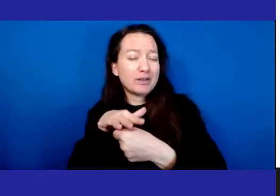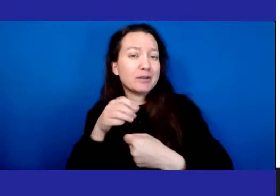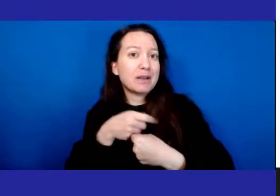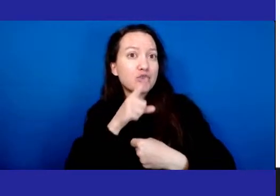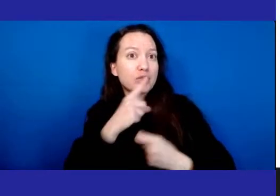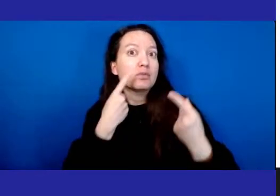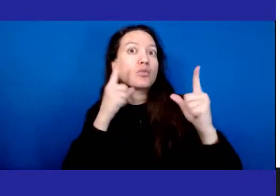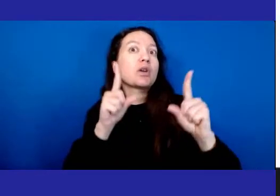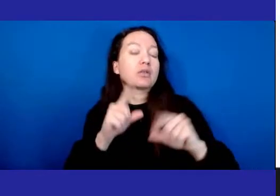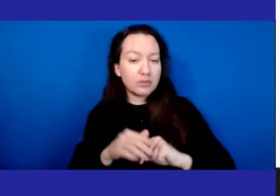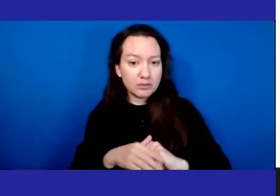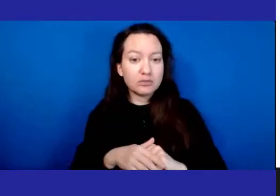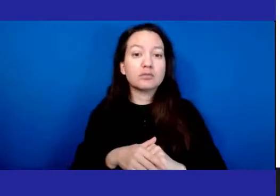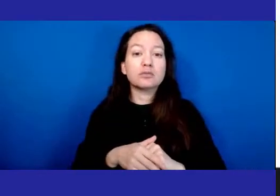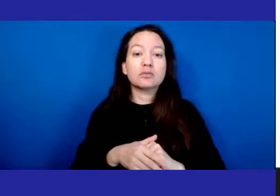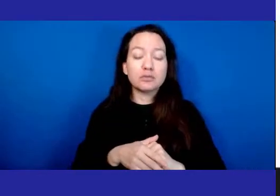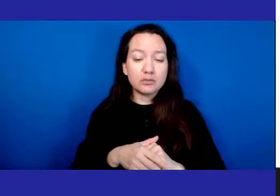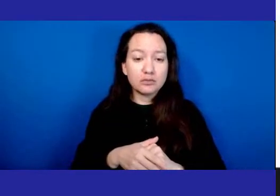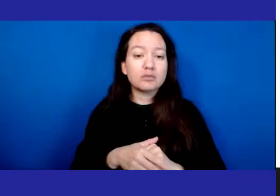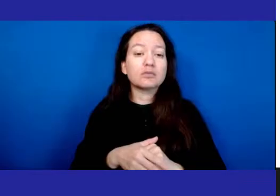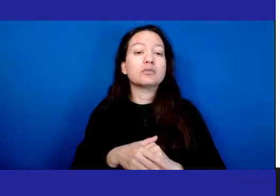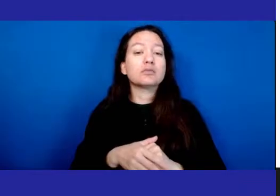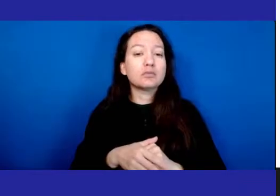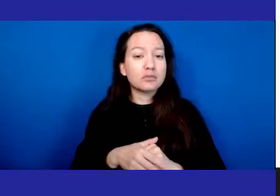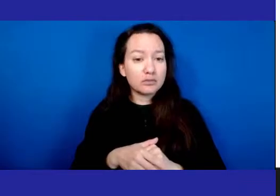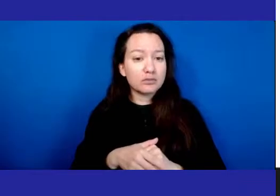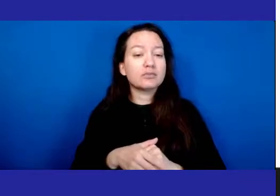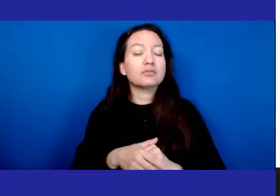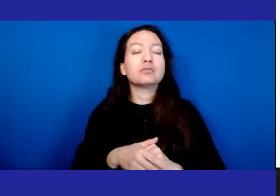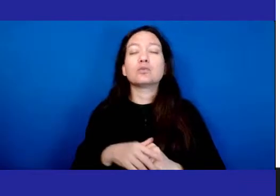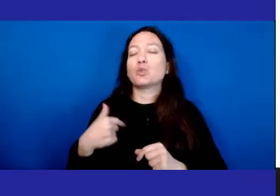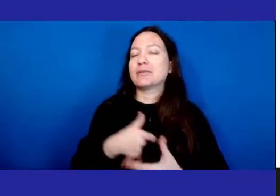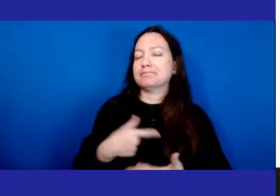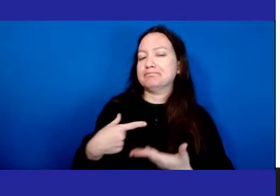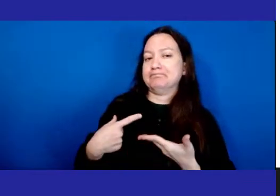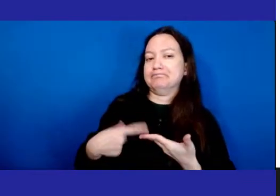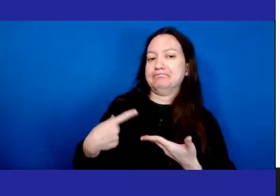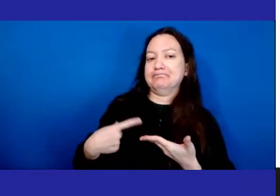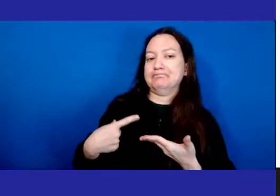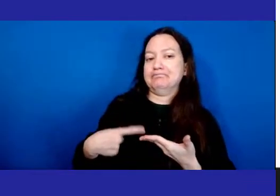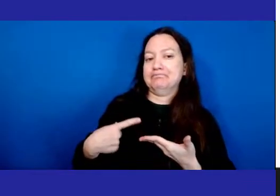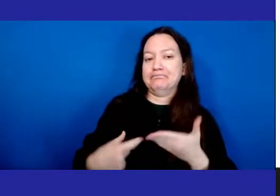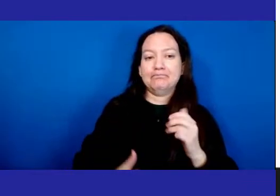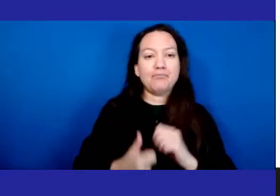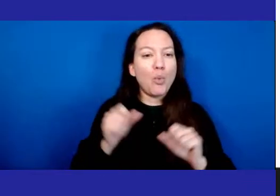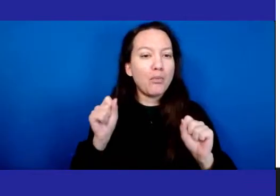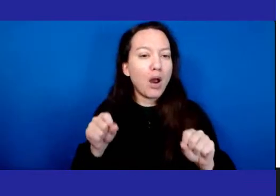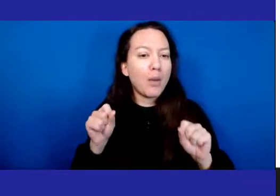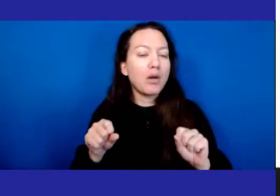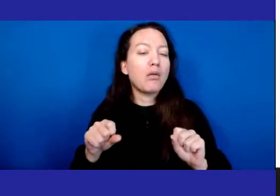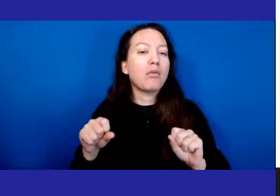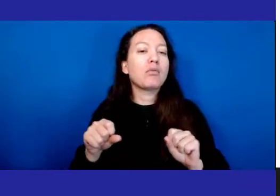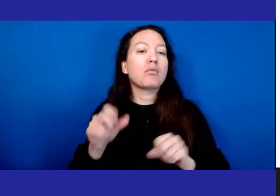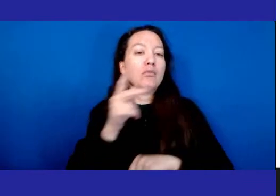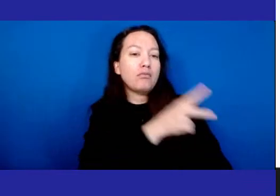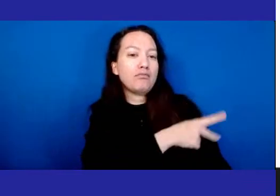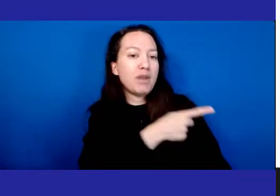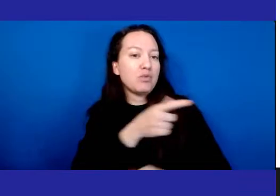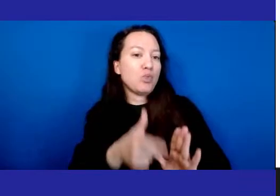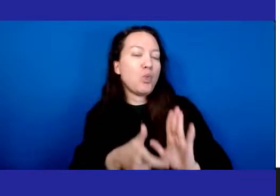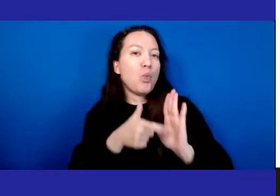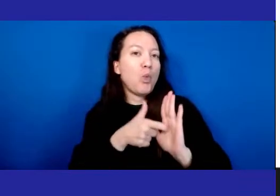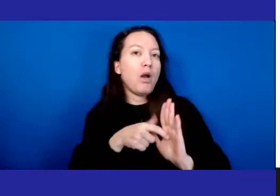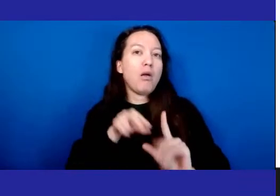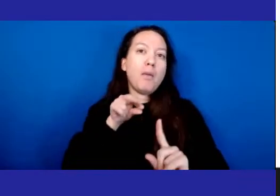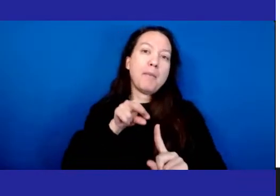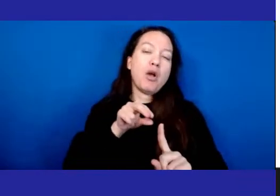work. We're really we've discussed this, and the most likely places for patients who would need monitoring off of the